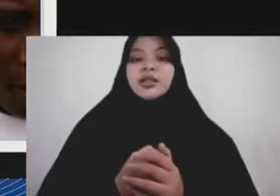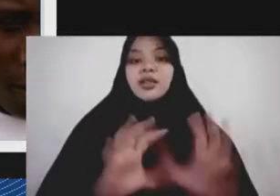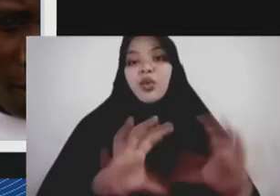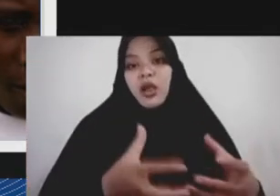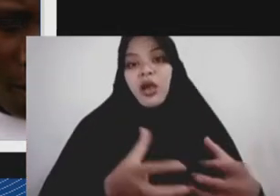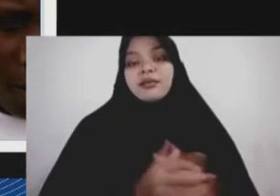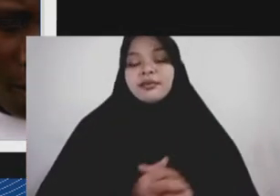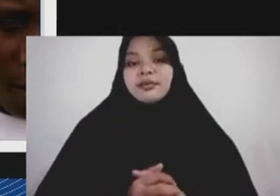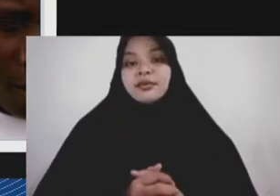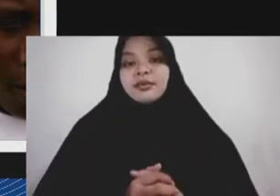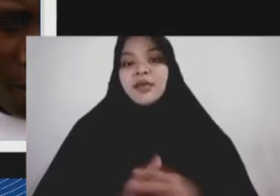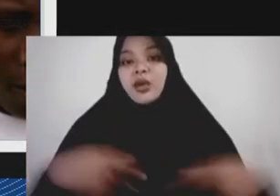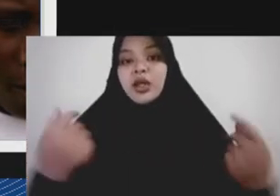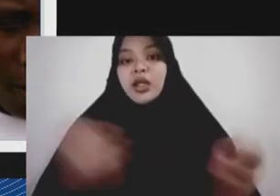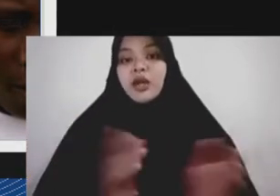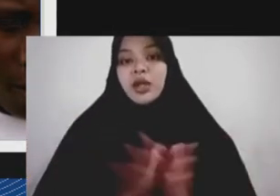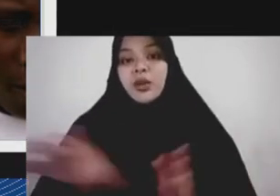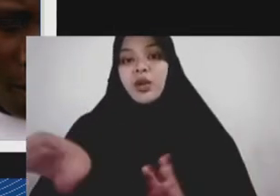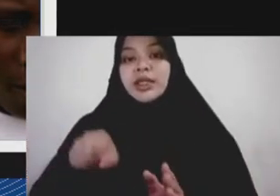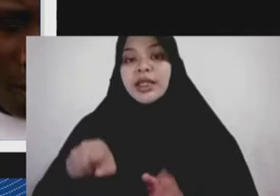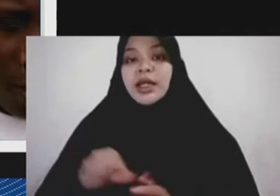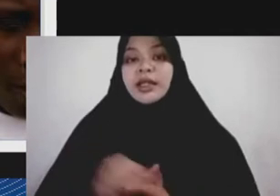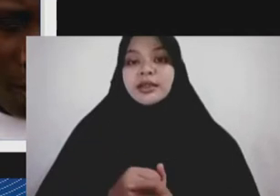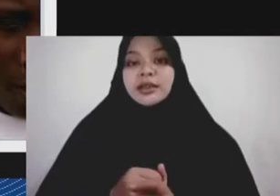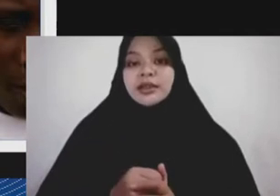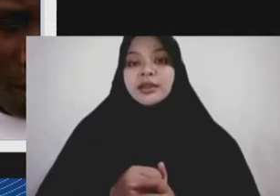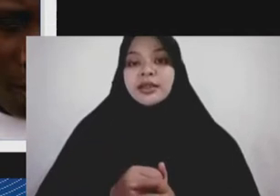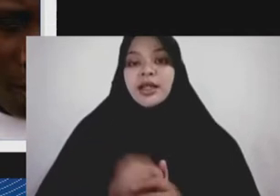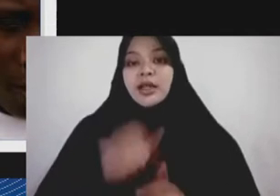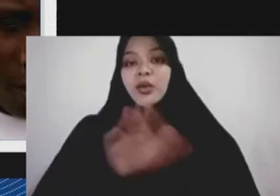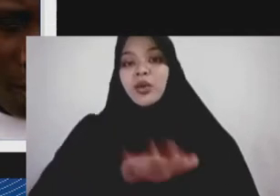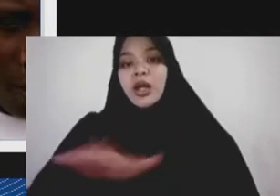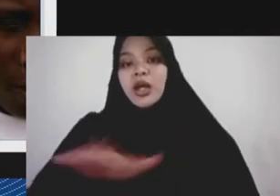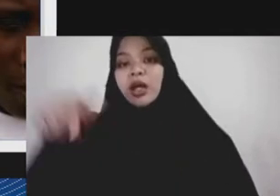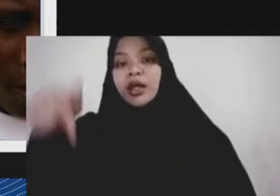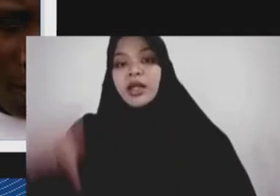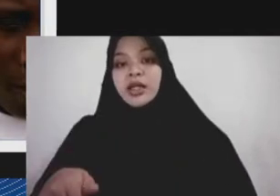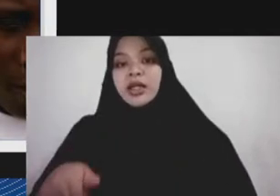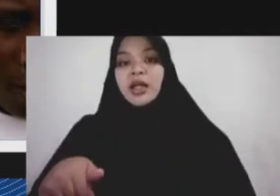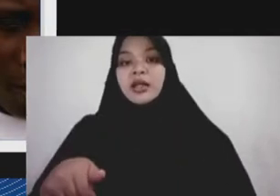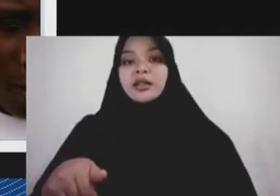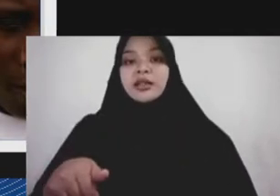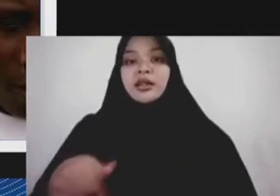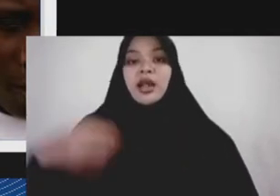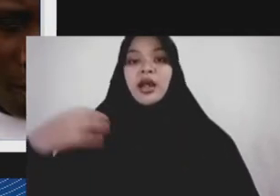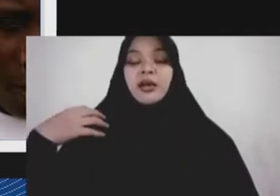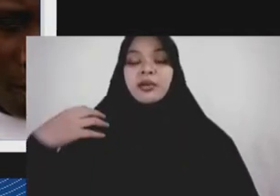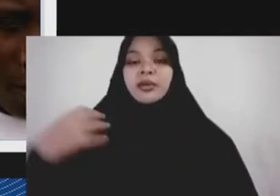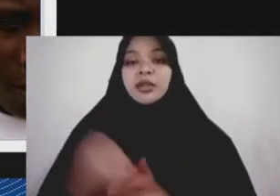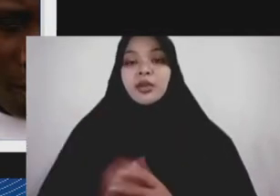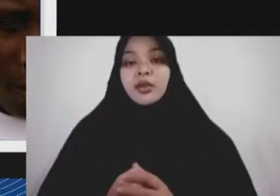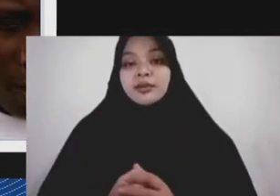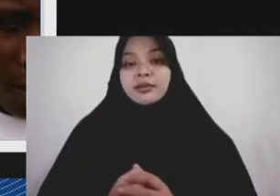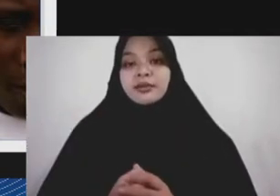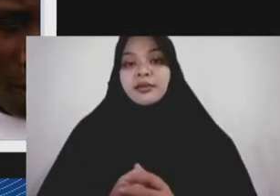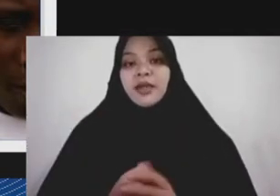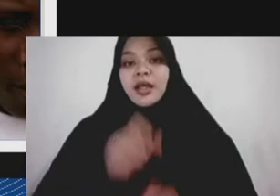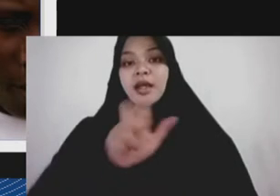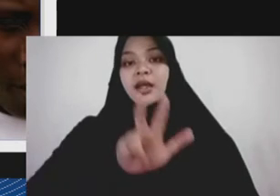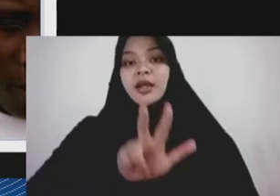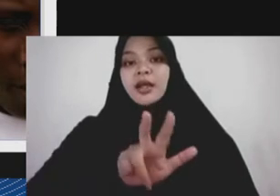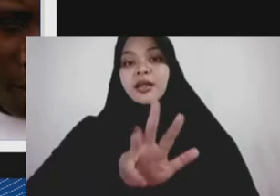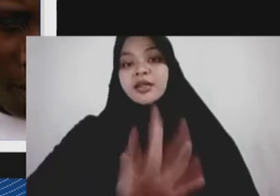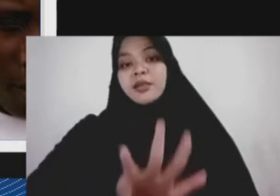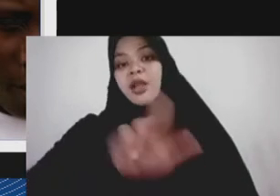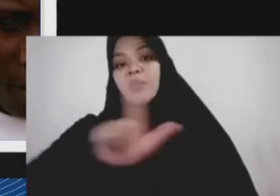of children in Latin America and the Caribbean. 97% of children are still out of